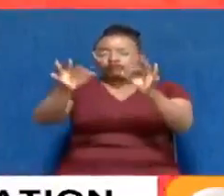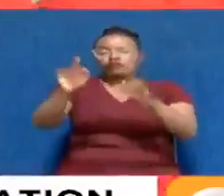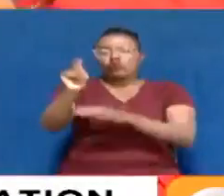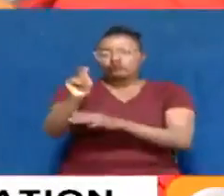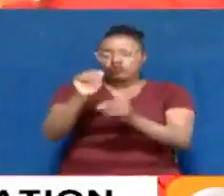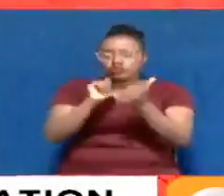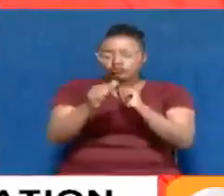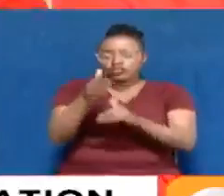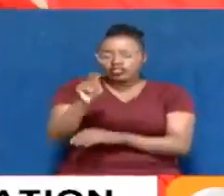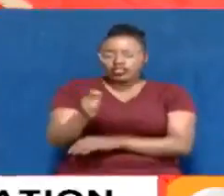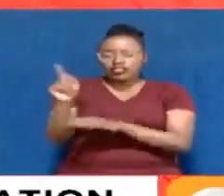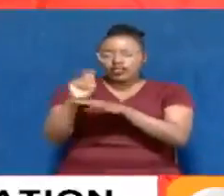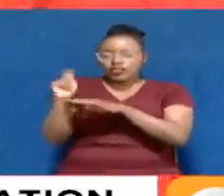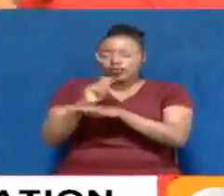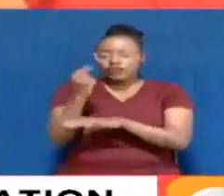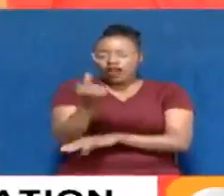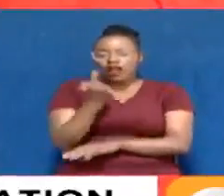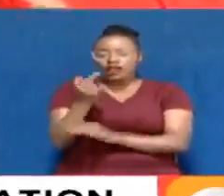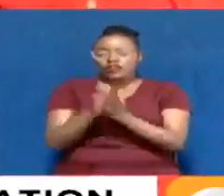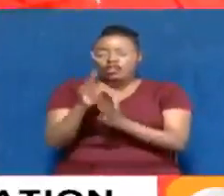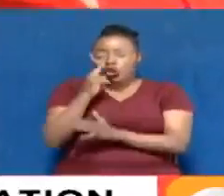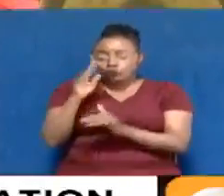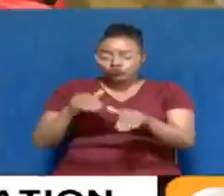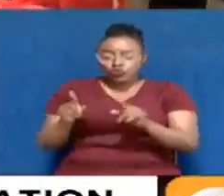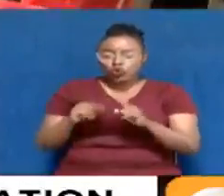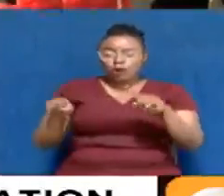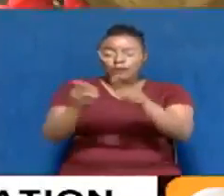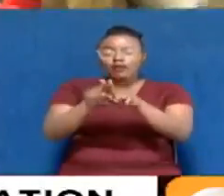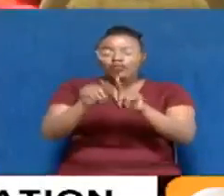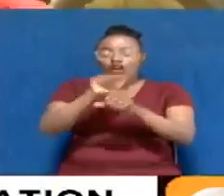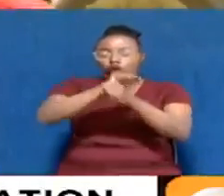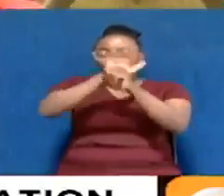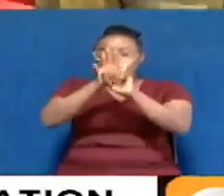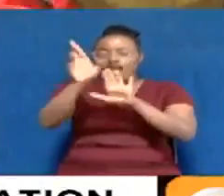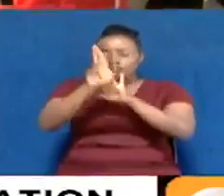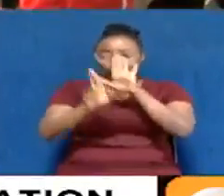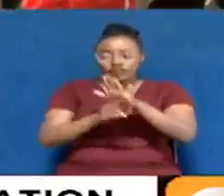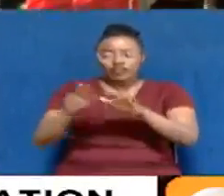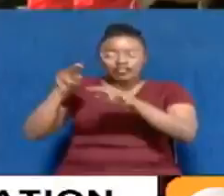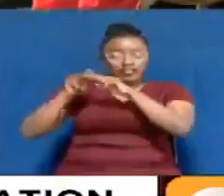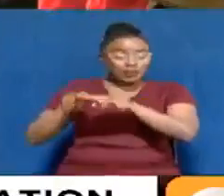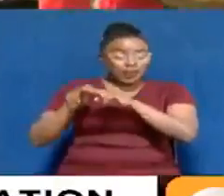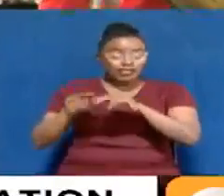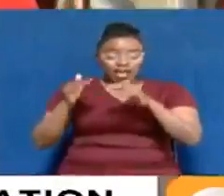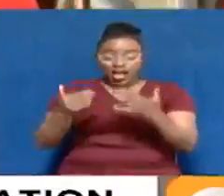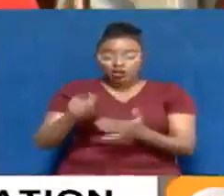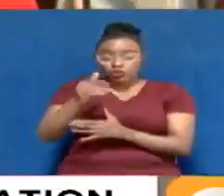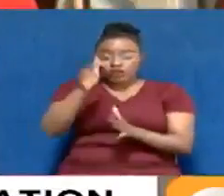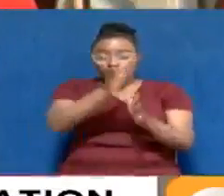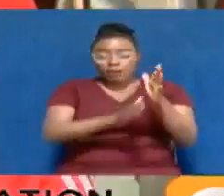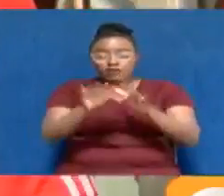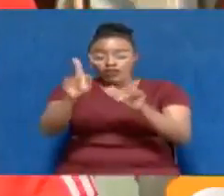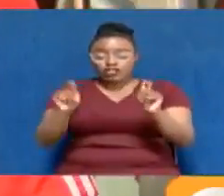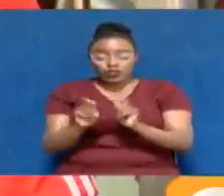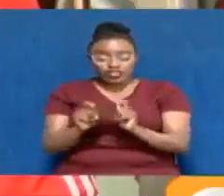in Kenya, they were forced to train in isolation and at home to comply with the COVID-19 protocols. It depends on how you have prepared